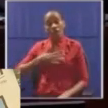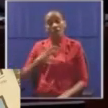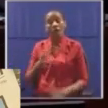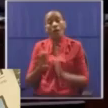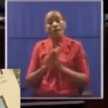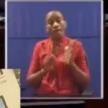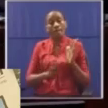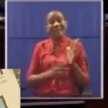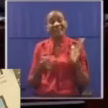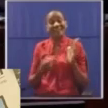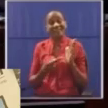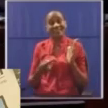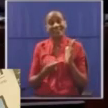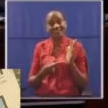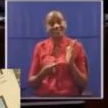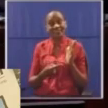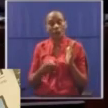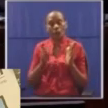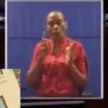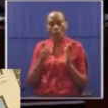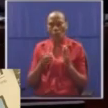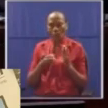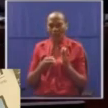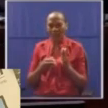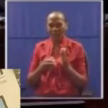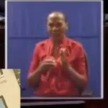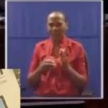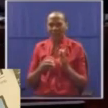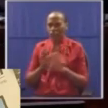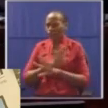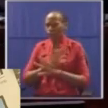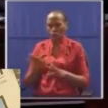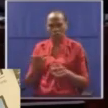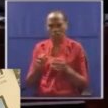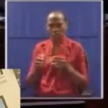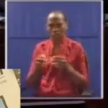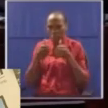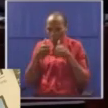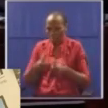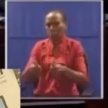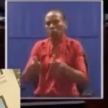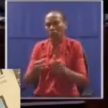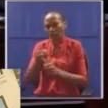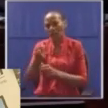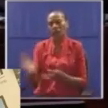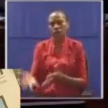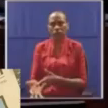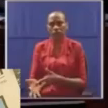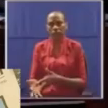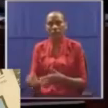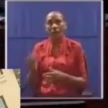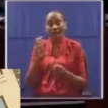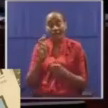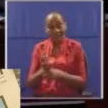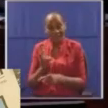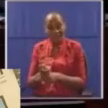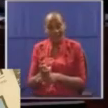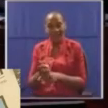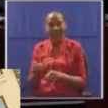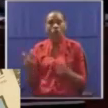bill before us today goes too far in the first place, and secondly, that there is sufficient legislation and common